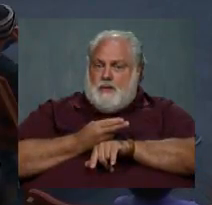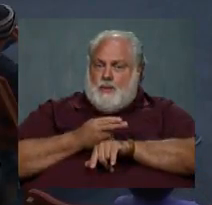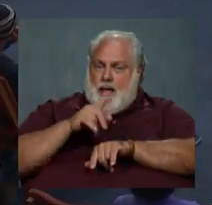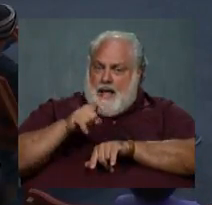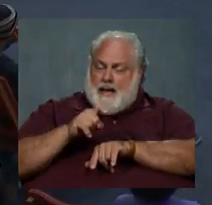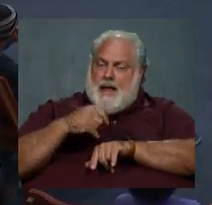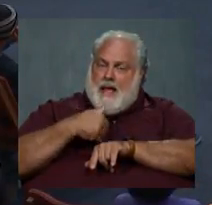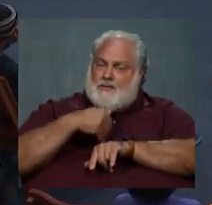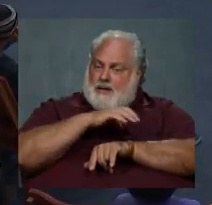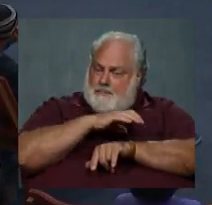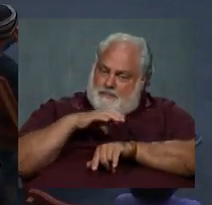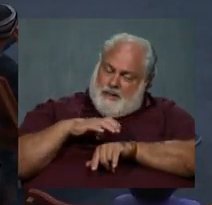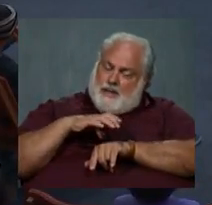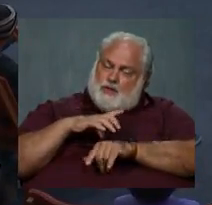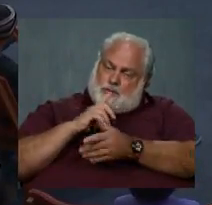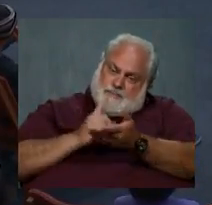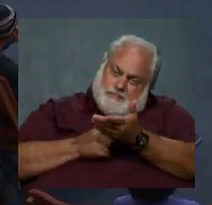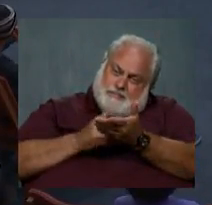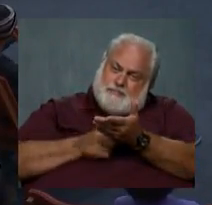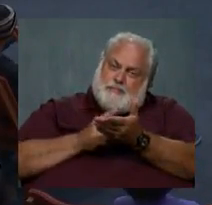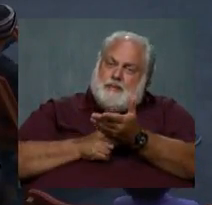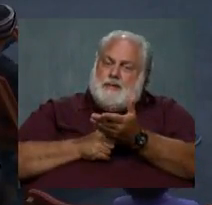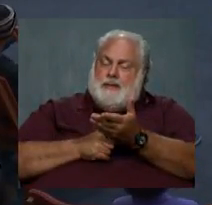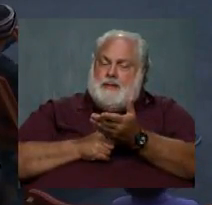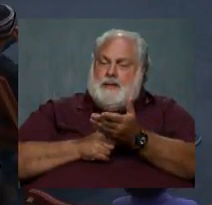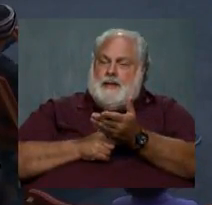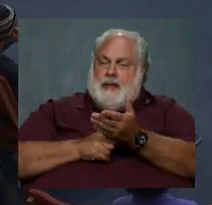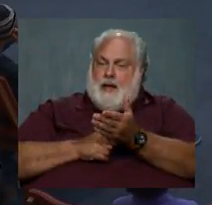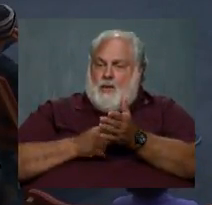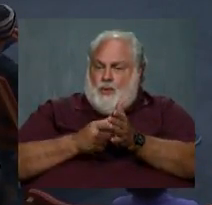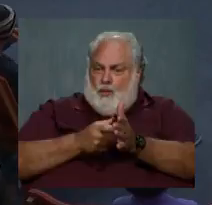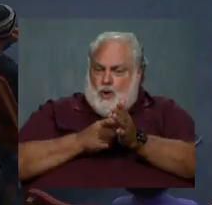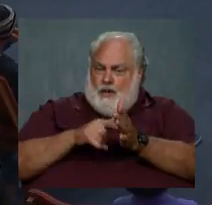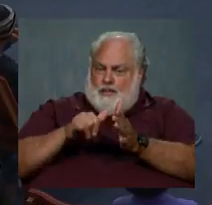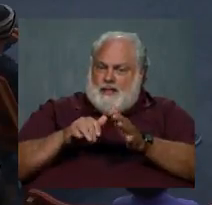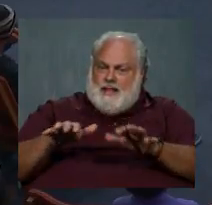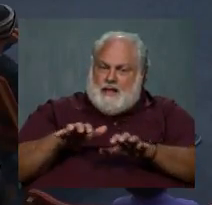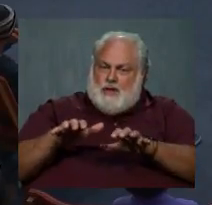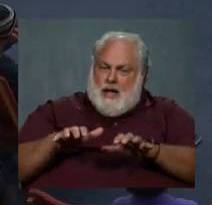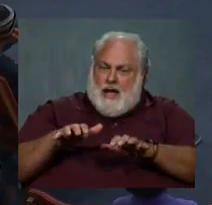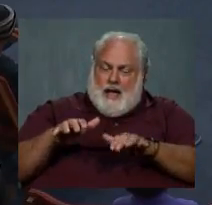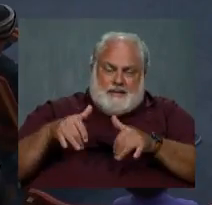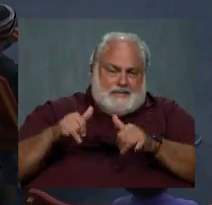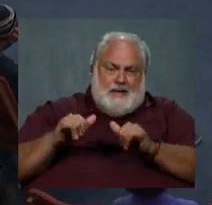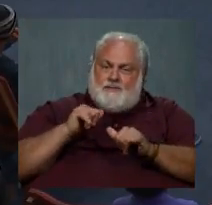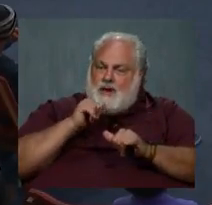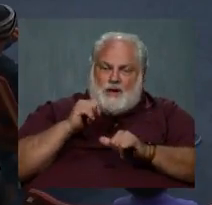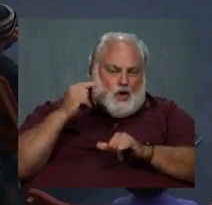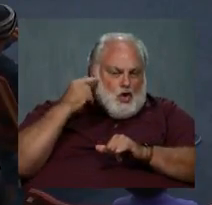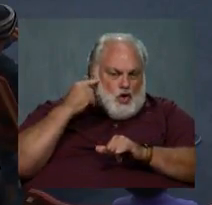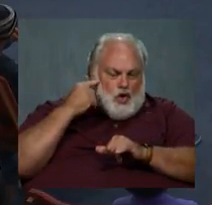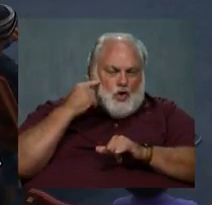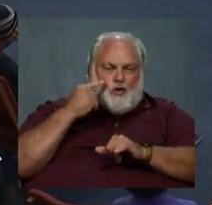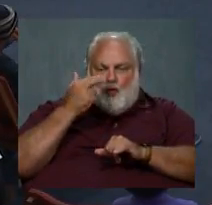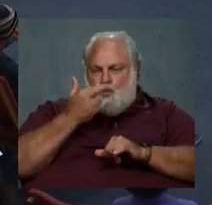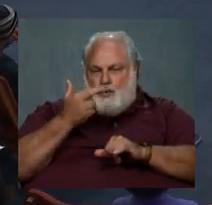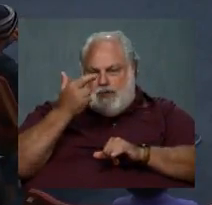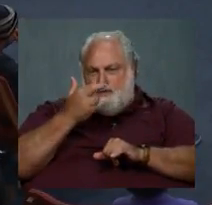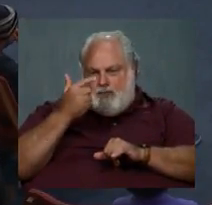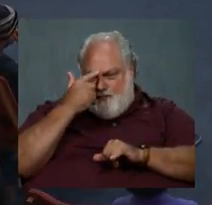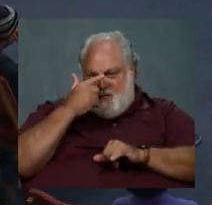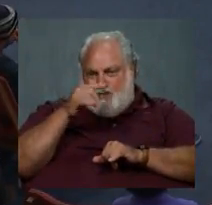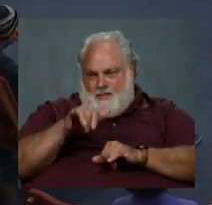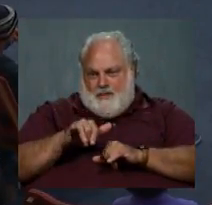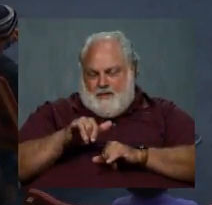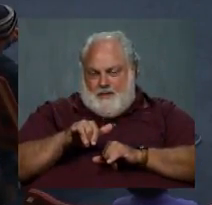to have a committee to meet frequently and that it warranted this kind of action? I haven't heard that yet. I still haven't heard the rationale or impetus for us